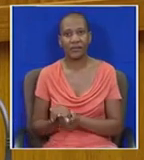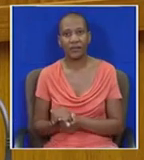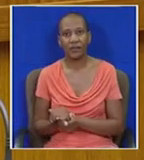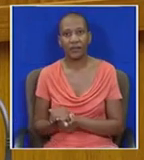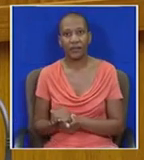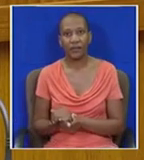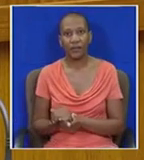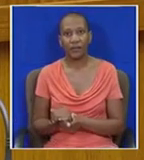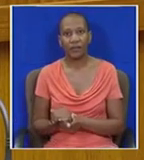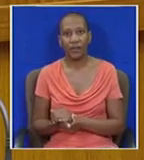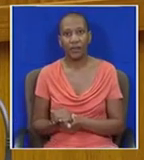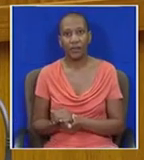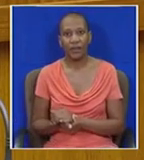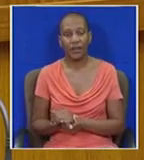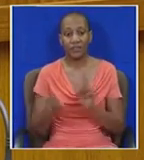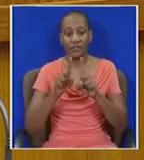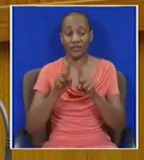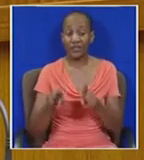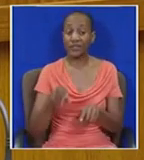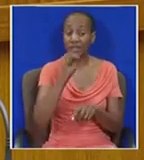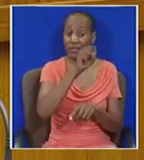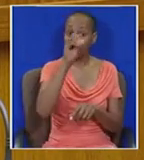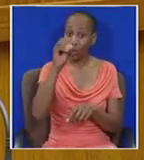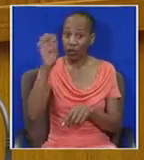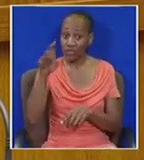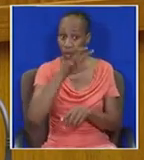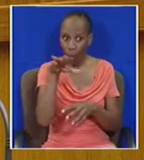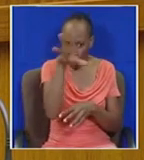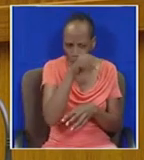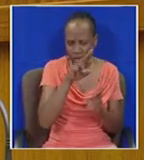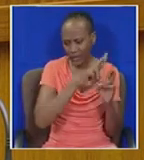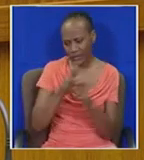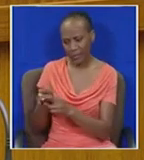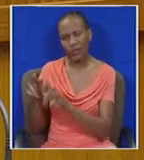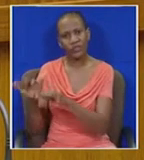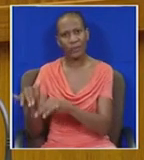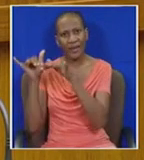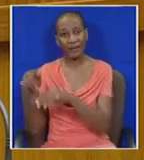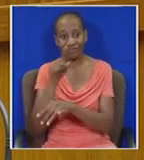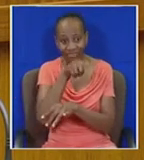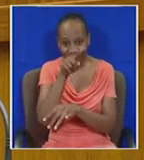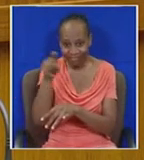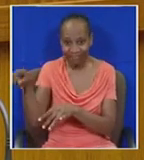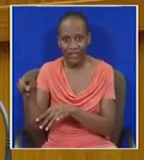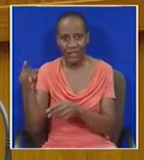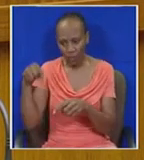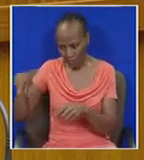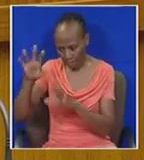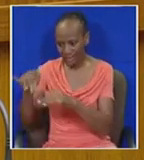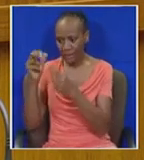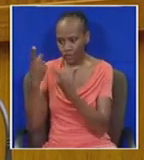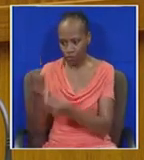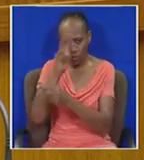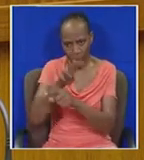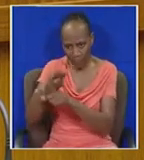The integrity of state bodies that report to Parliament must receive heightened and vigorous oversight so that